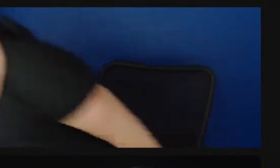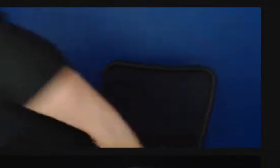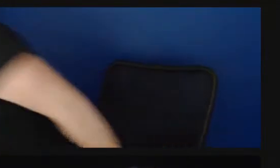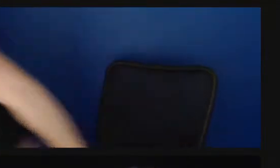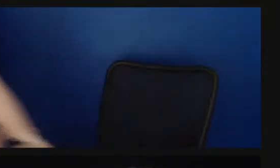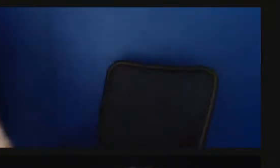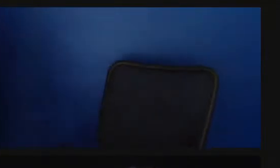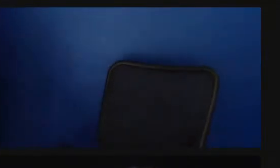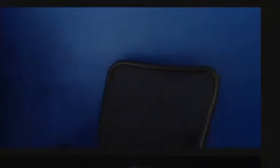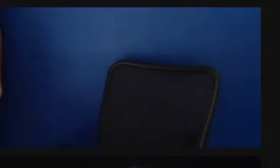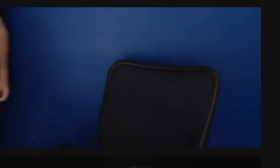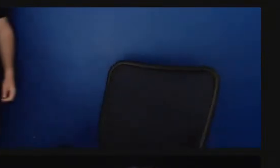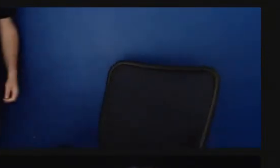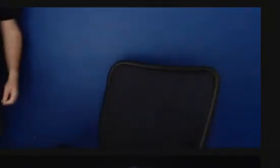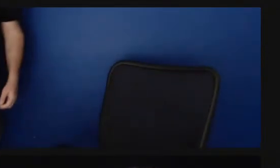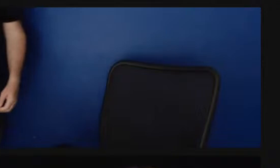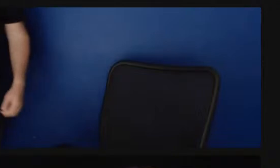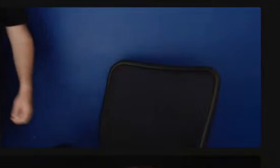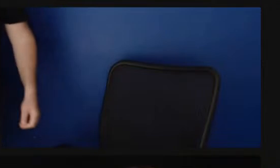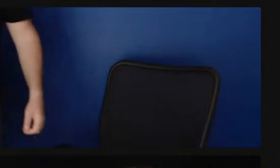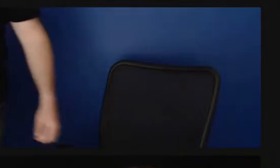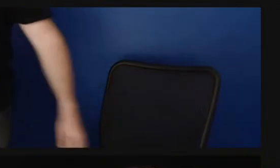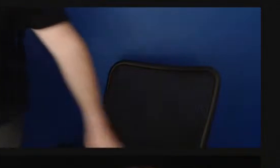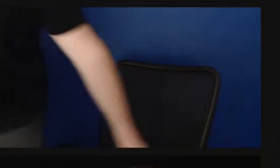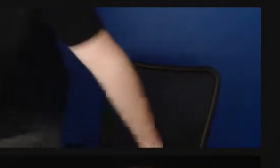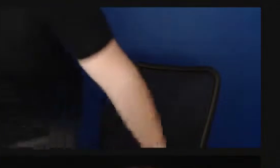So there is that. And